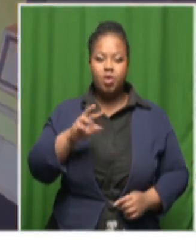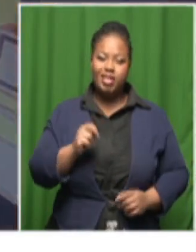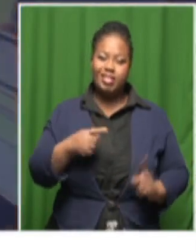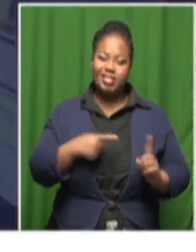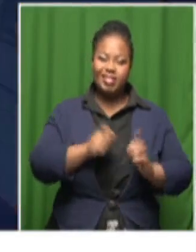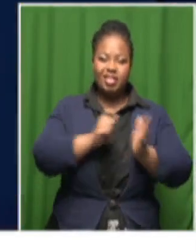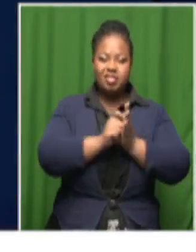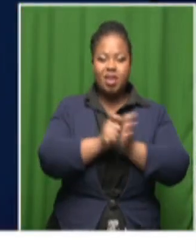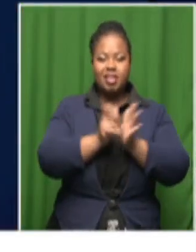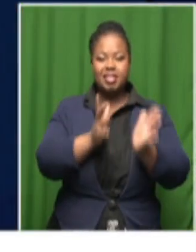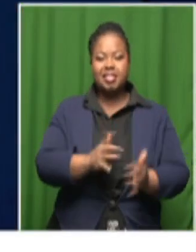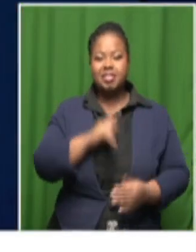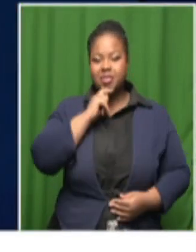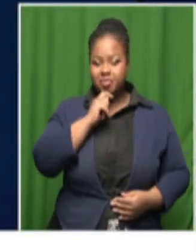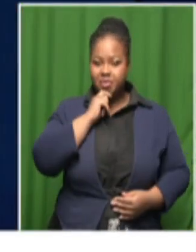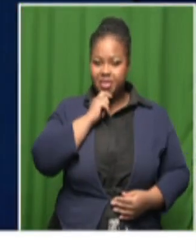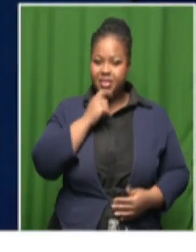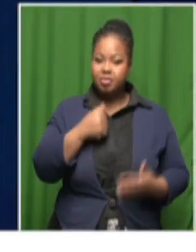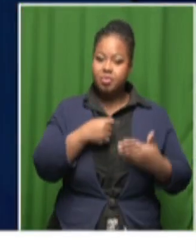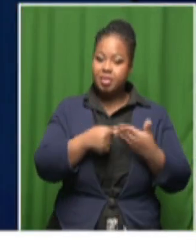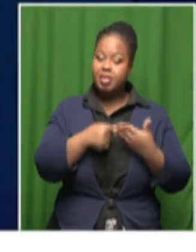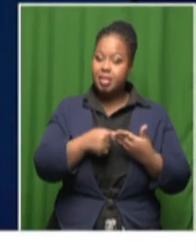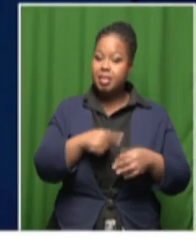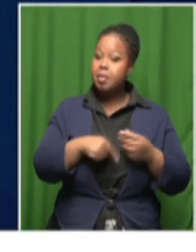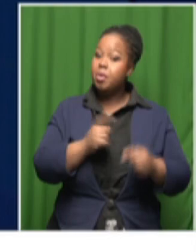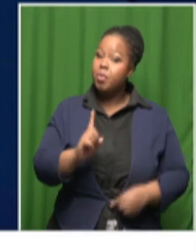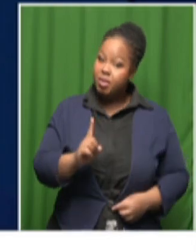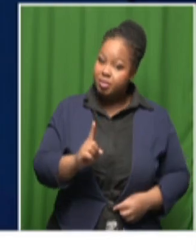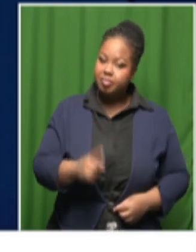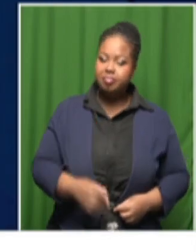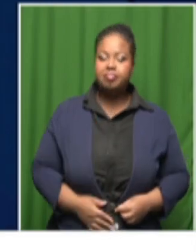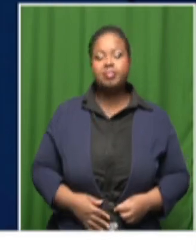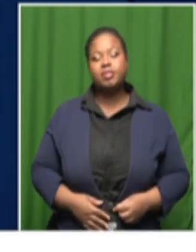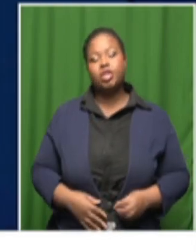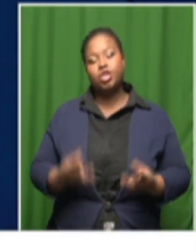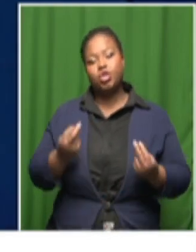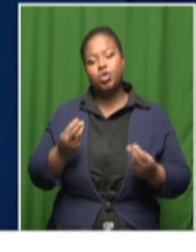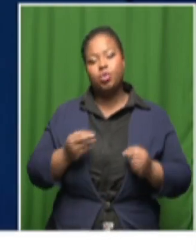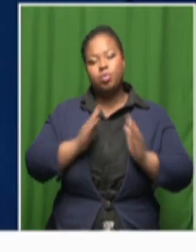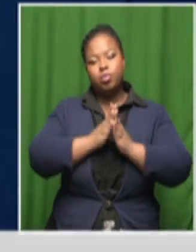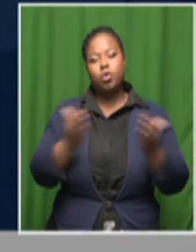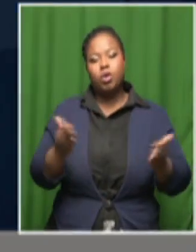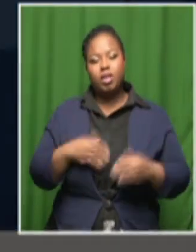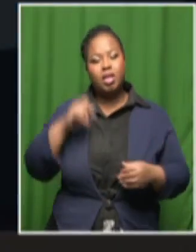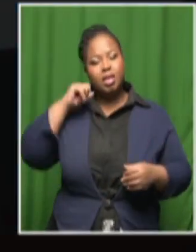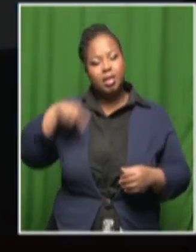guest author this morning, and we've been discussing his new book titled The Blinded City.